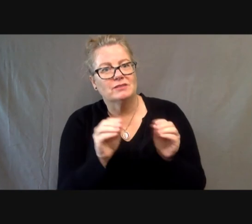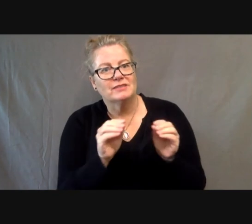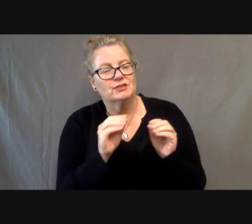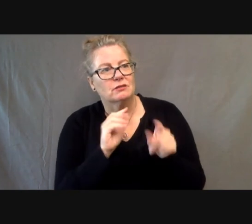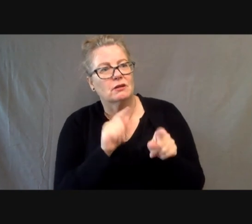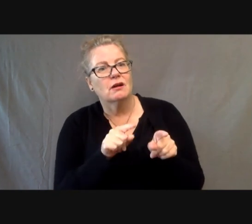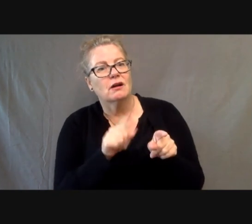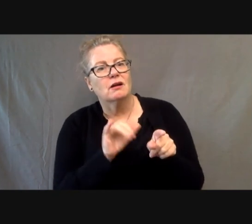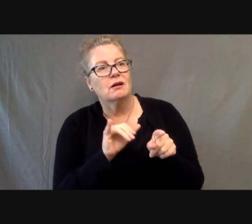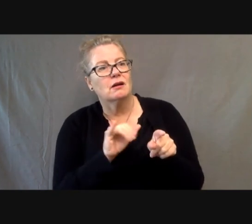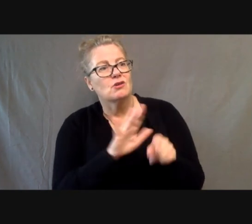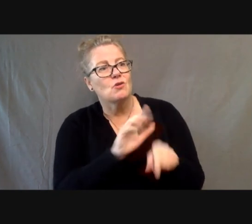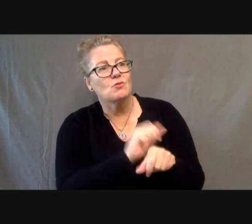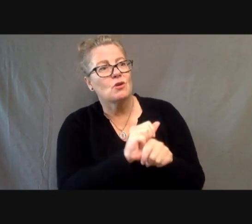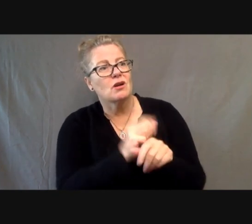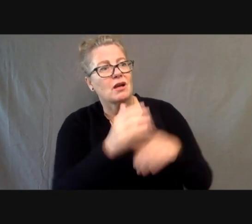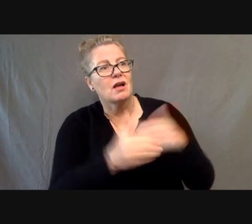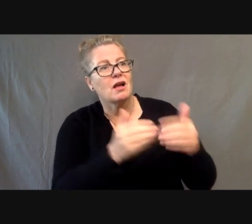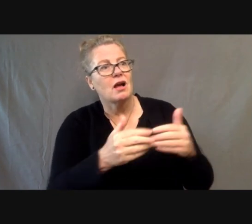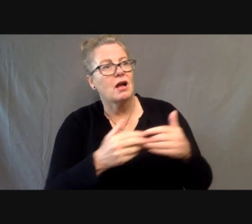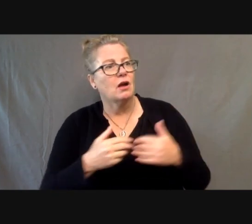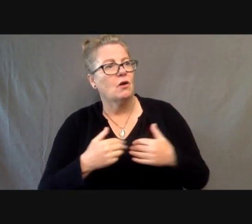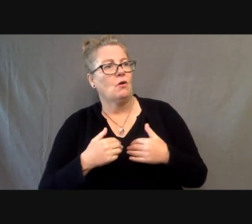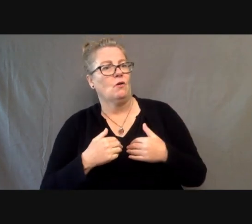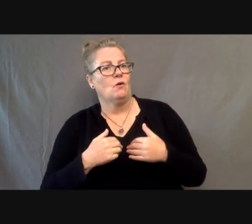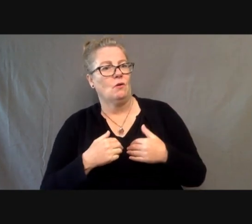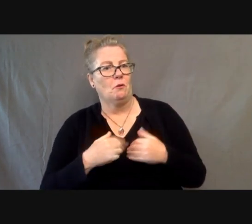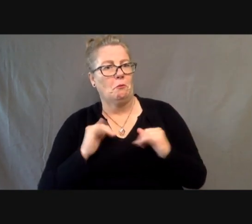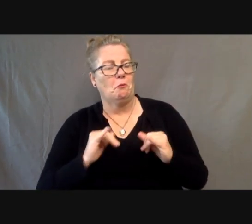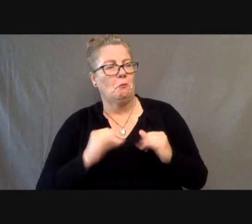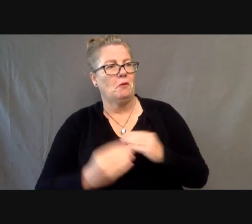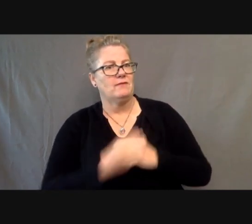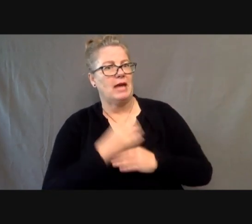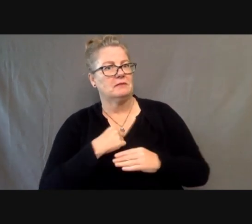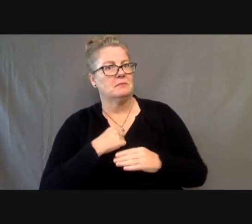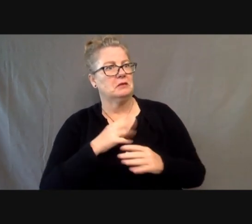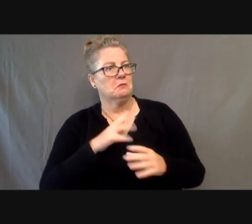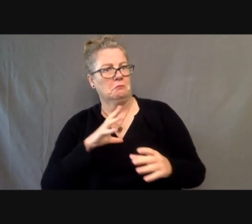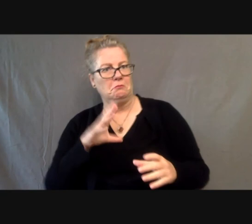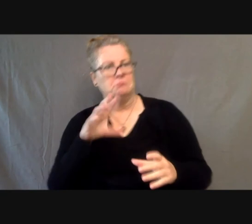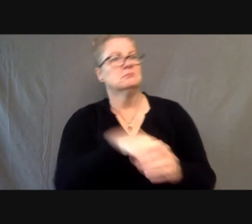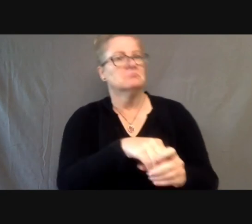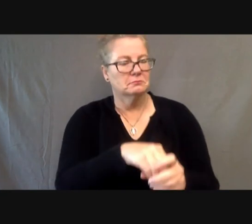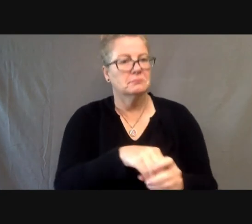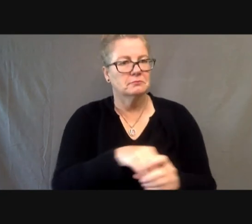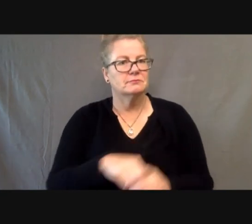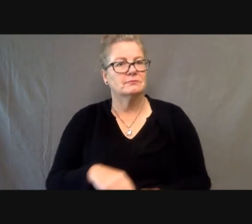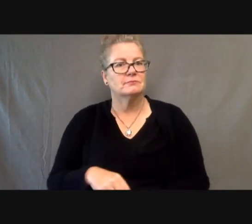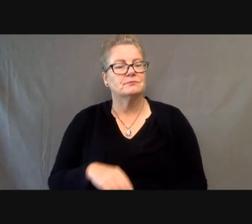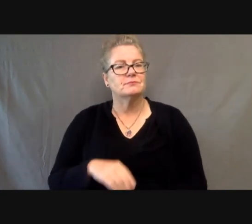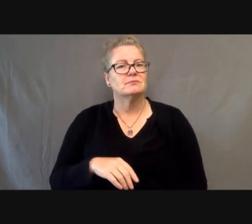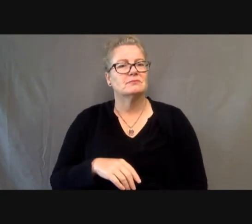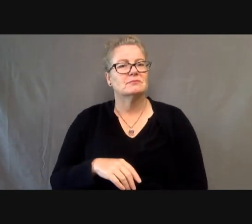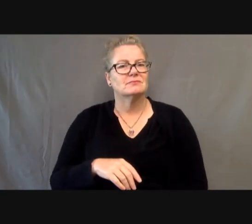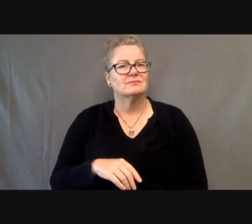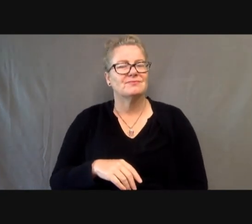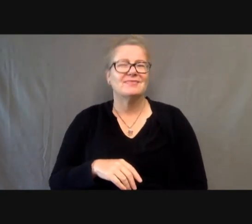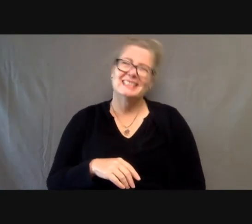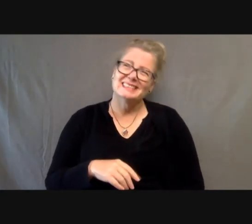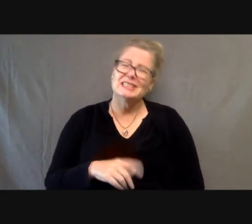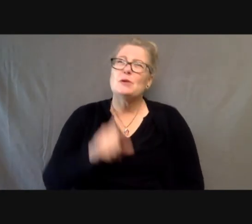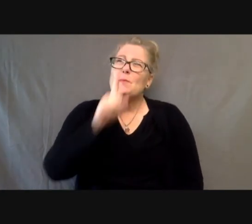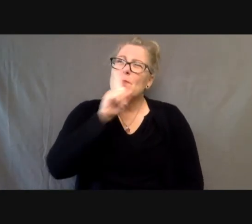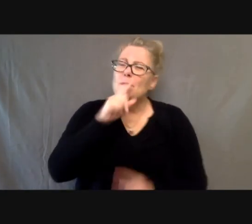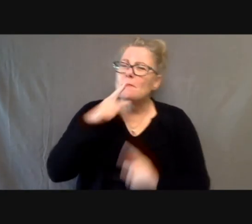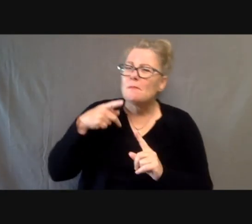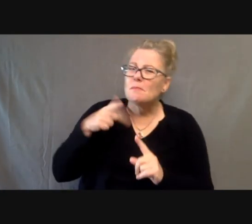being done brings a lot of community. And while I will say there is some, I wouldn't say there's pushback per se, but I